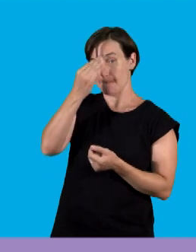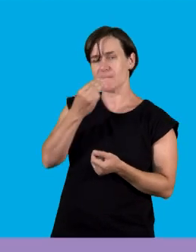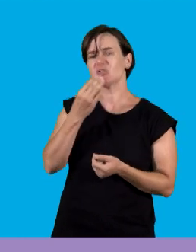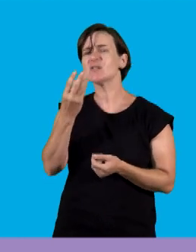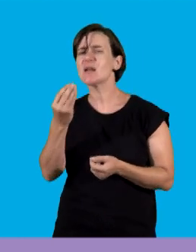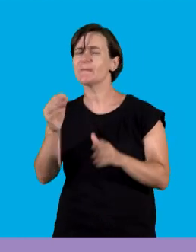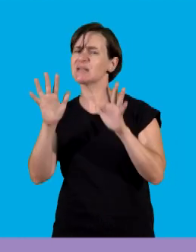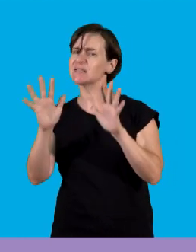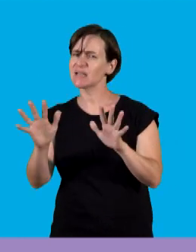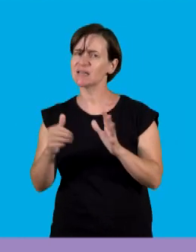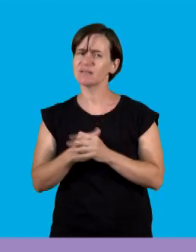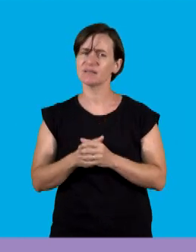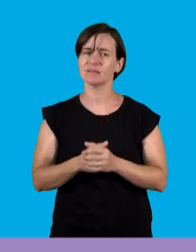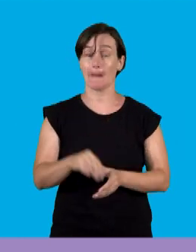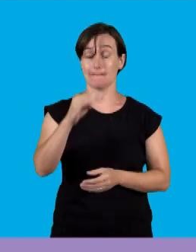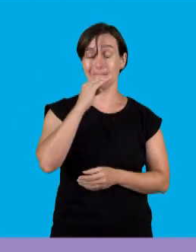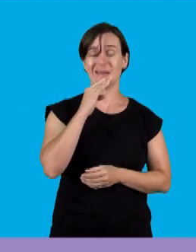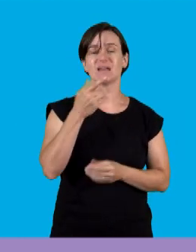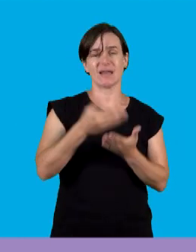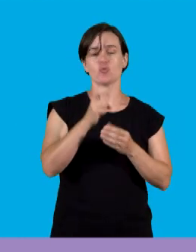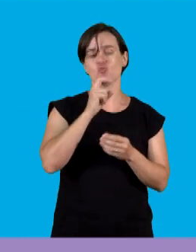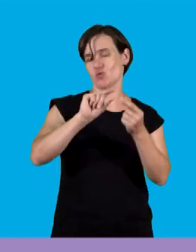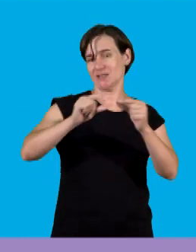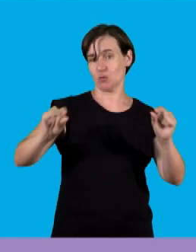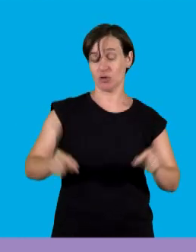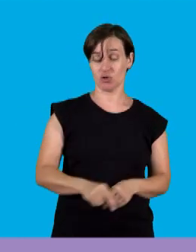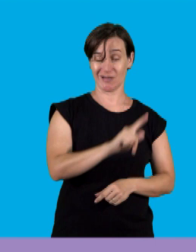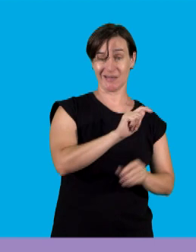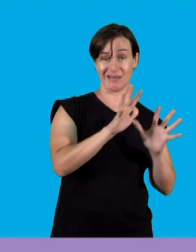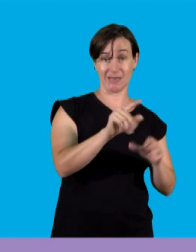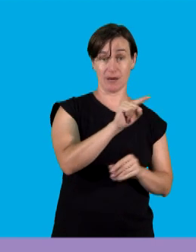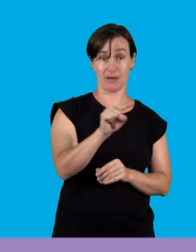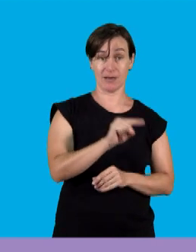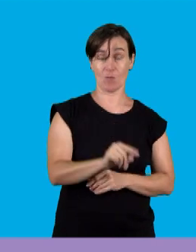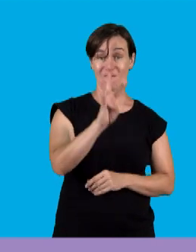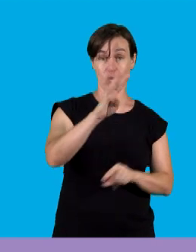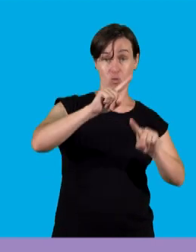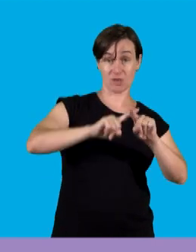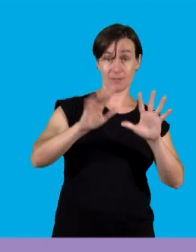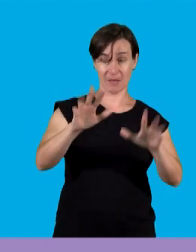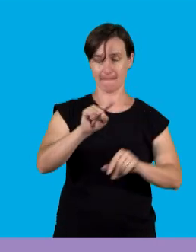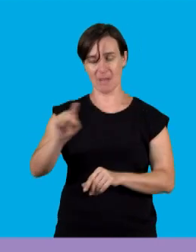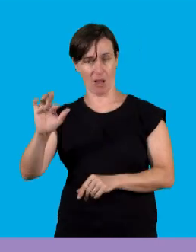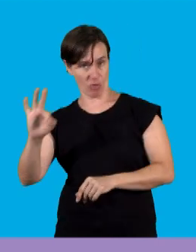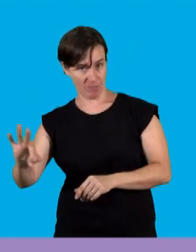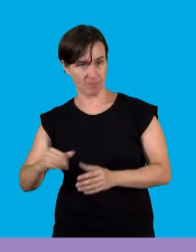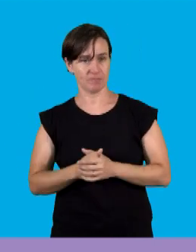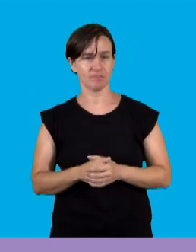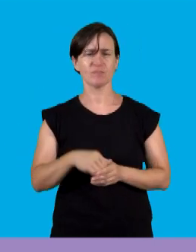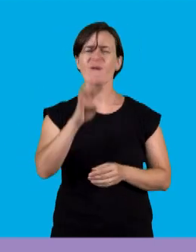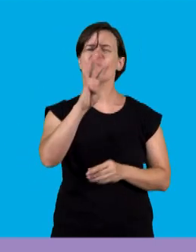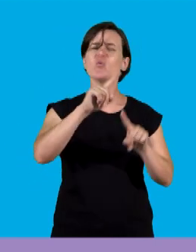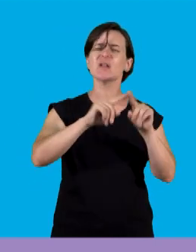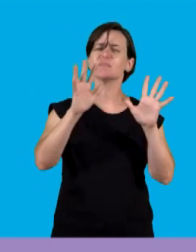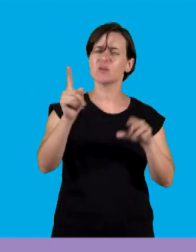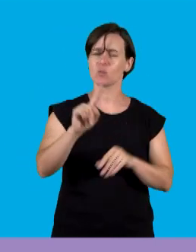10th term? So our 10th term is going to be 4 multiplied by 10 minus 3. And